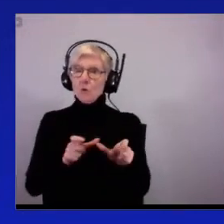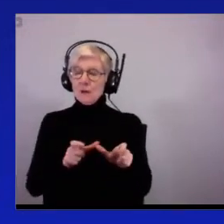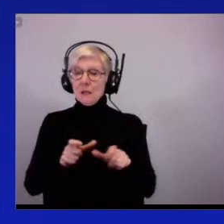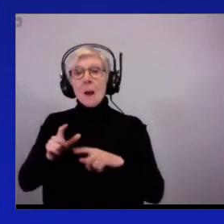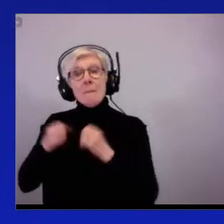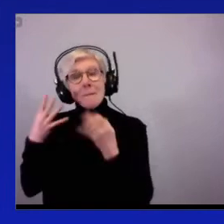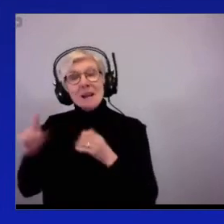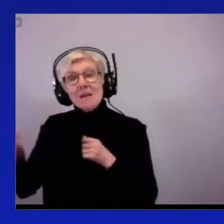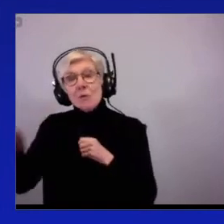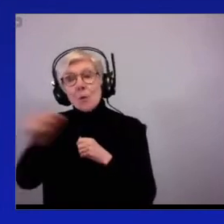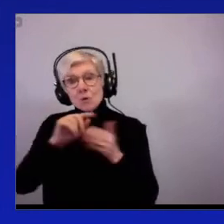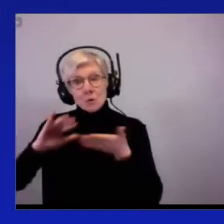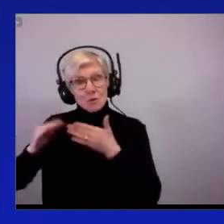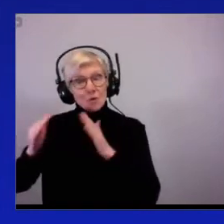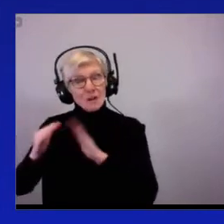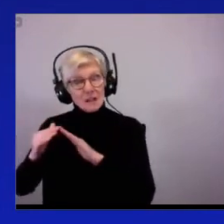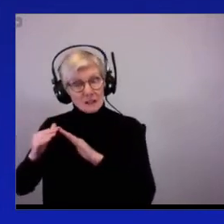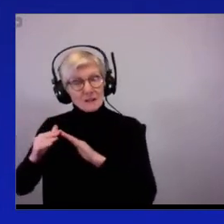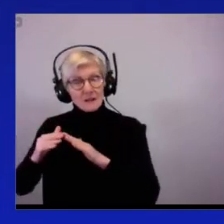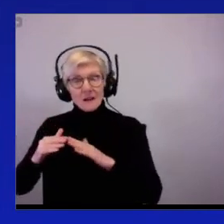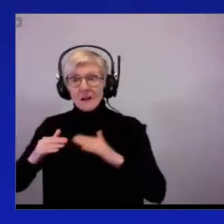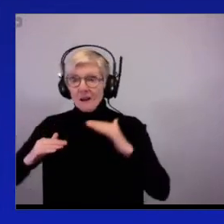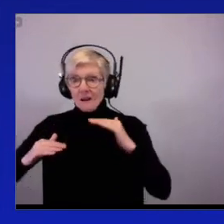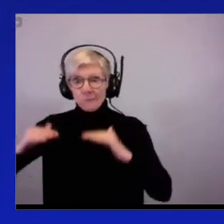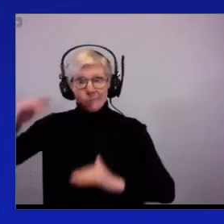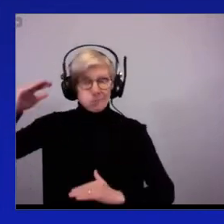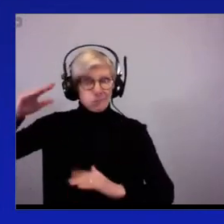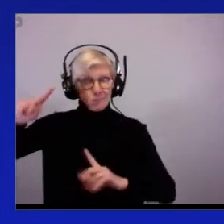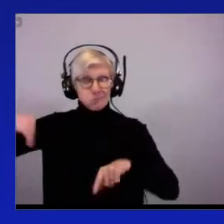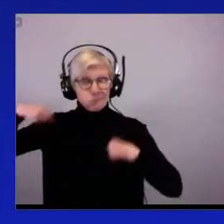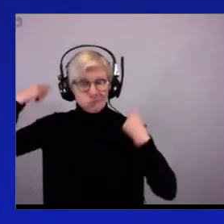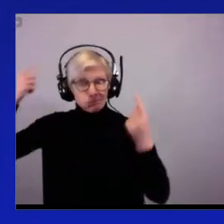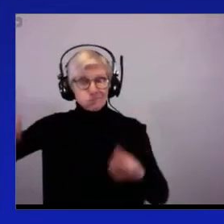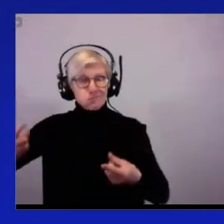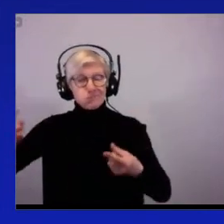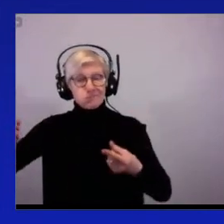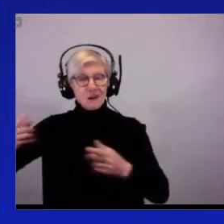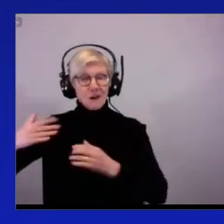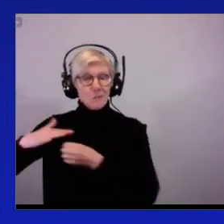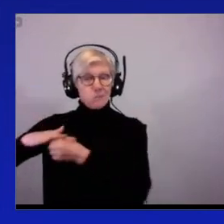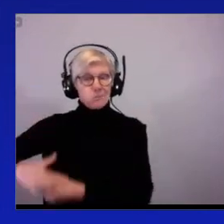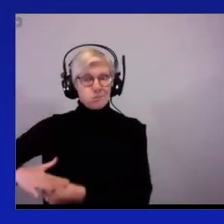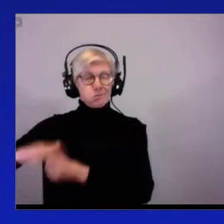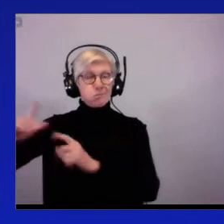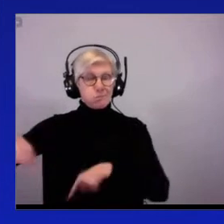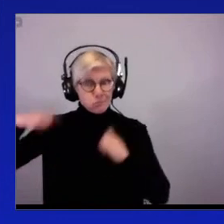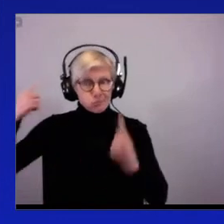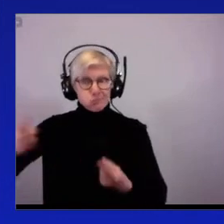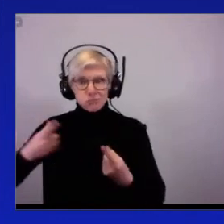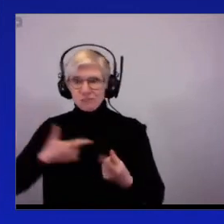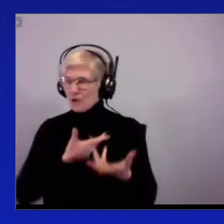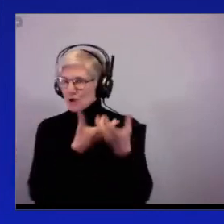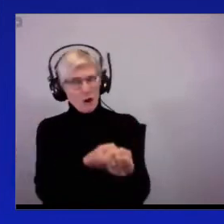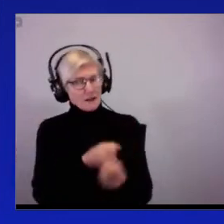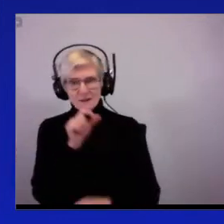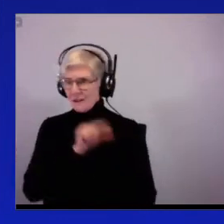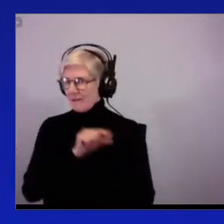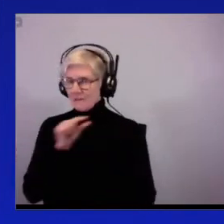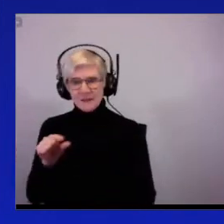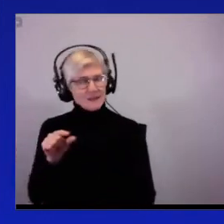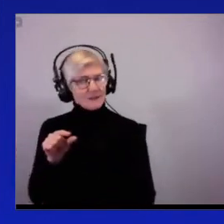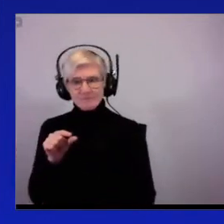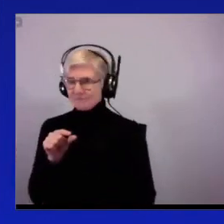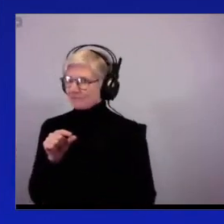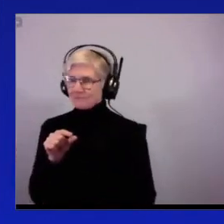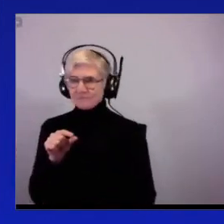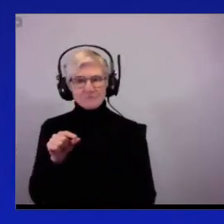deep mistrust of government, and there has been a lot of misinformation that has been circulating, especially in the first days of